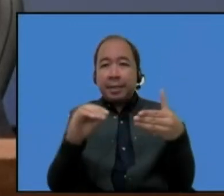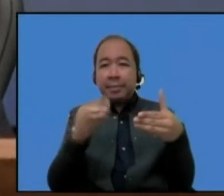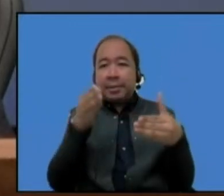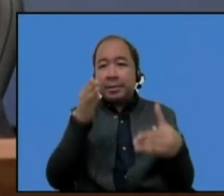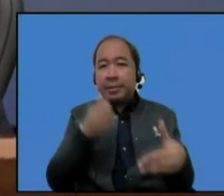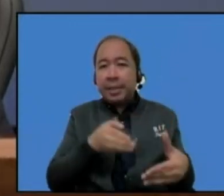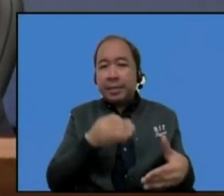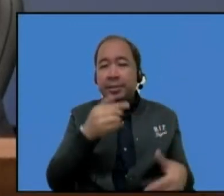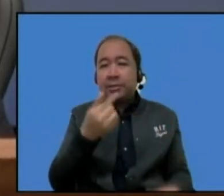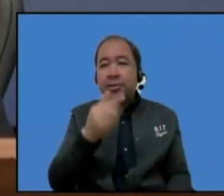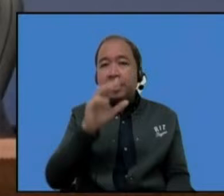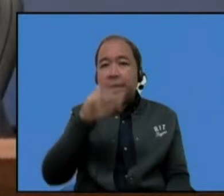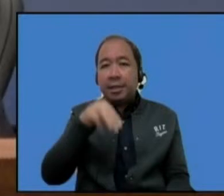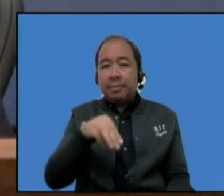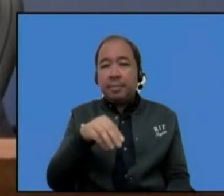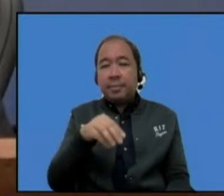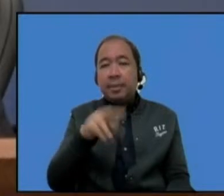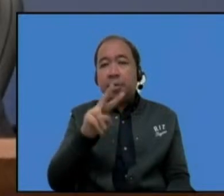ESCAP/GCM